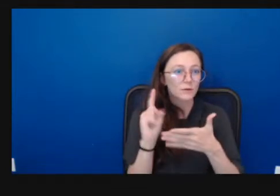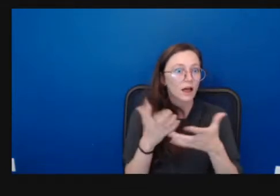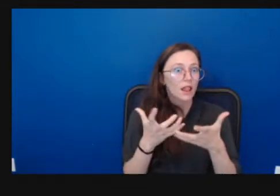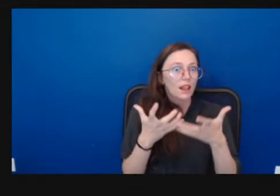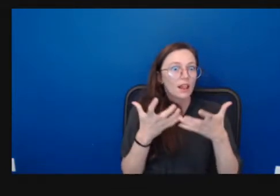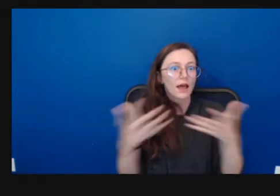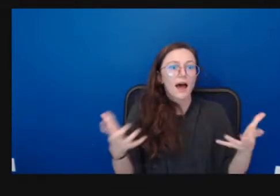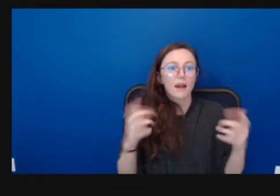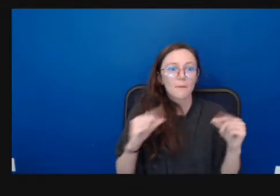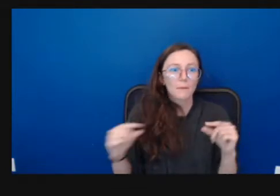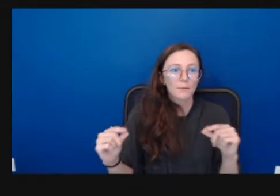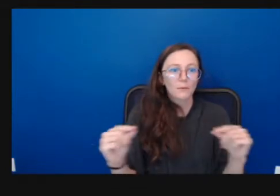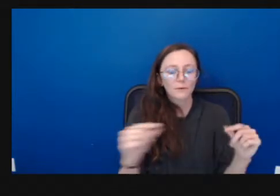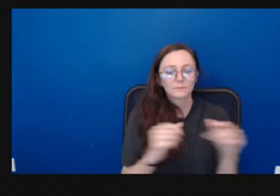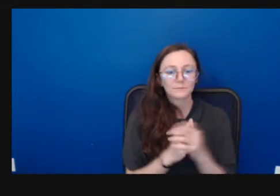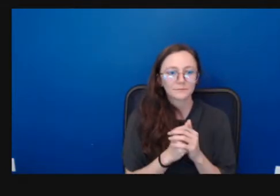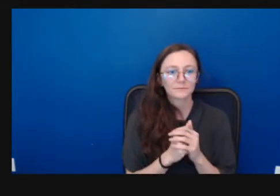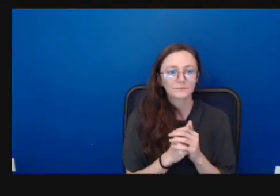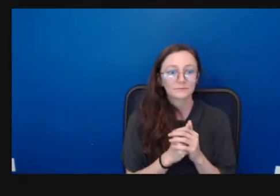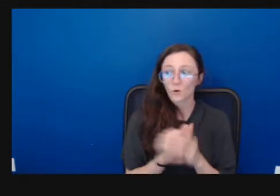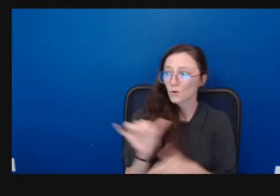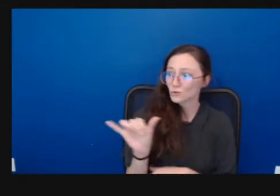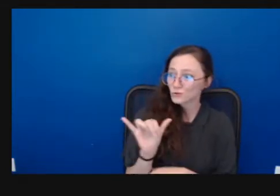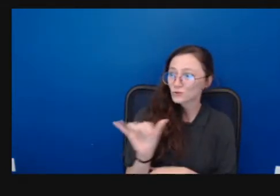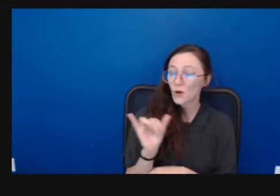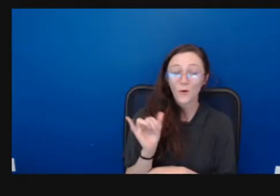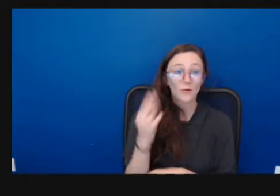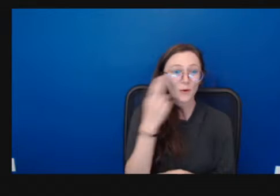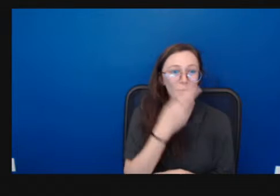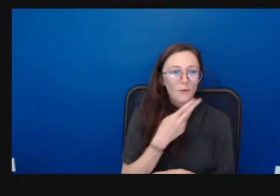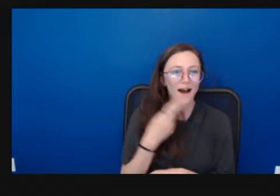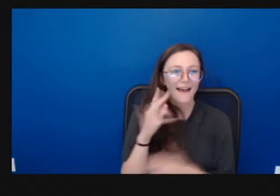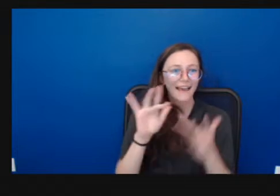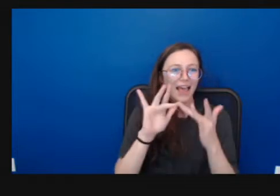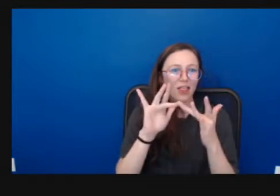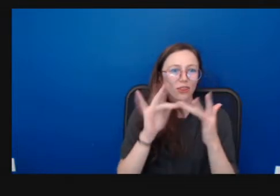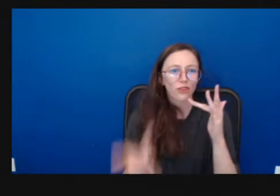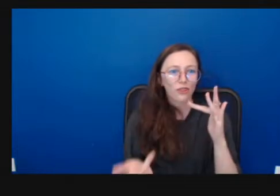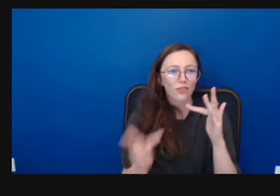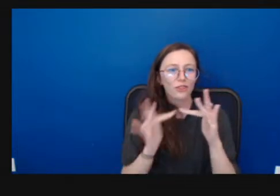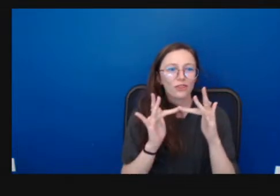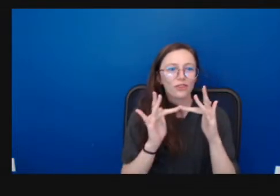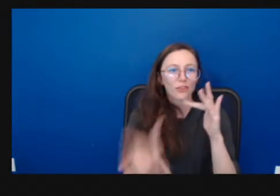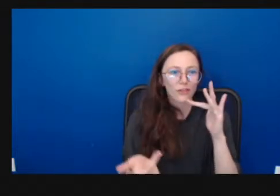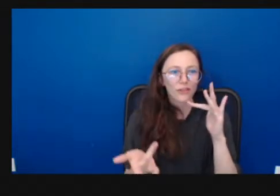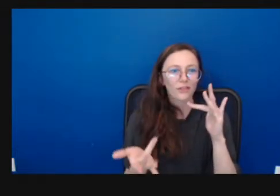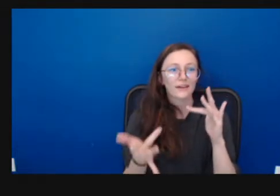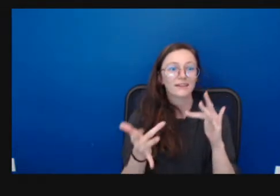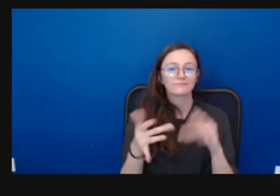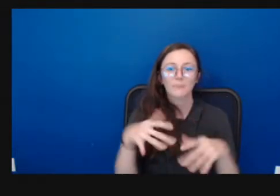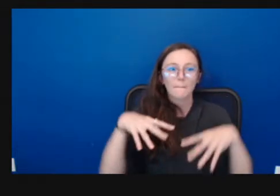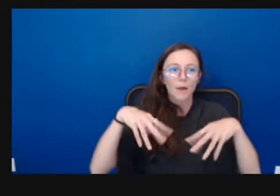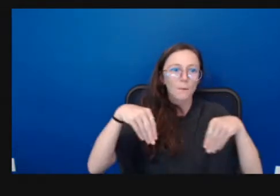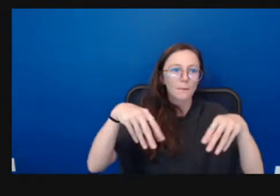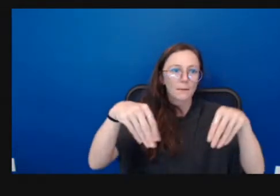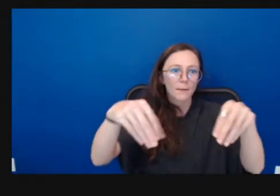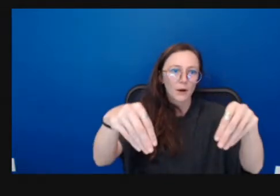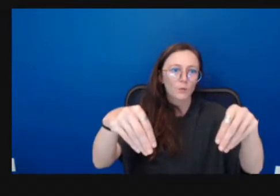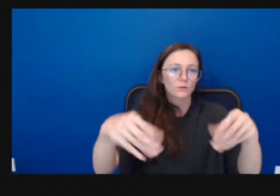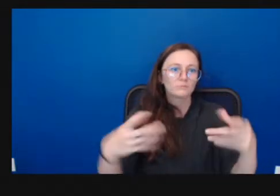also just dealing with the Hawaii internet and power issues that are all too frequent. But yeah, it's